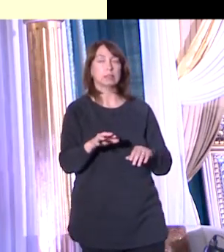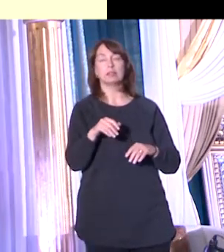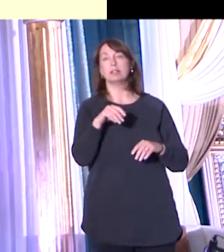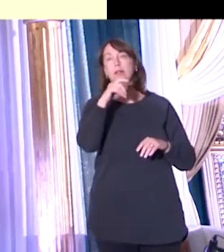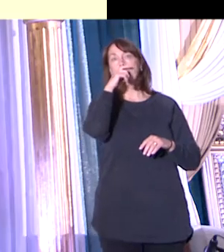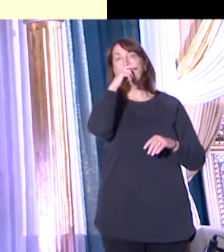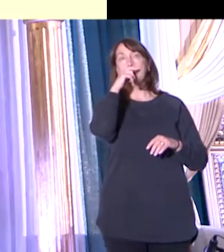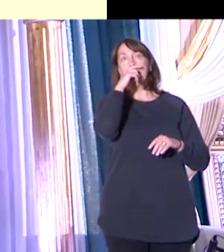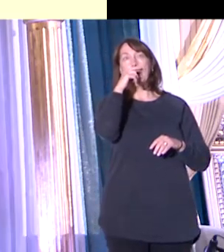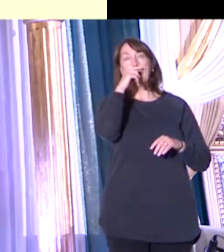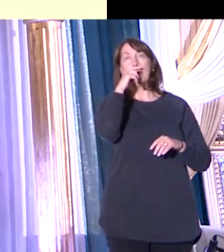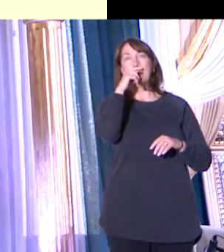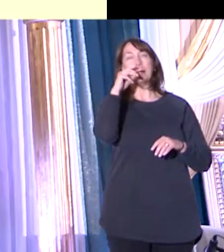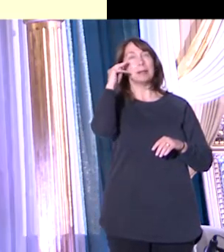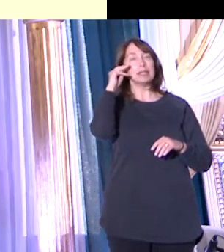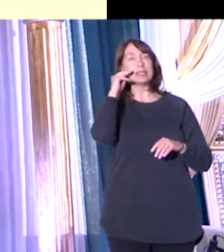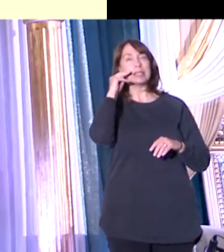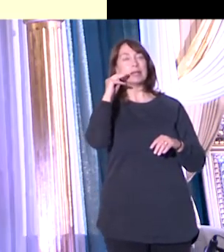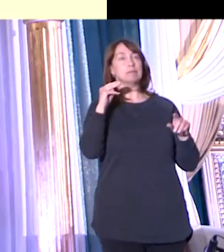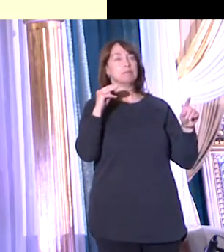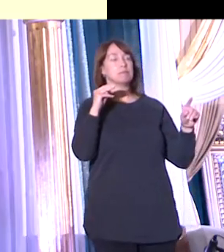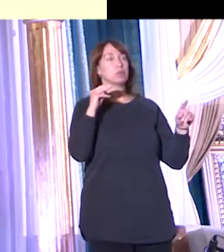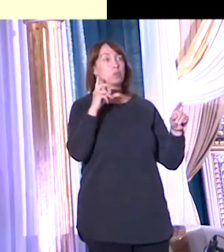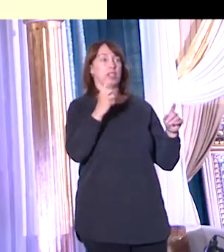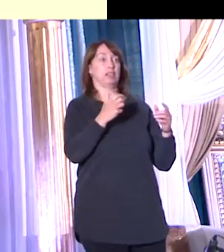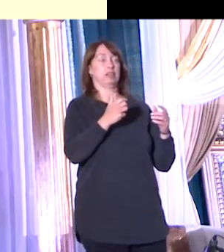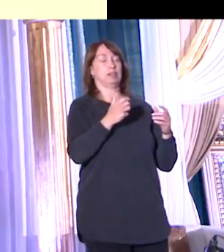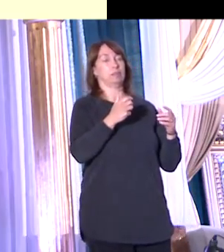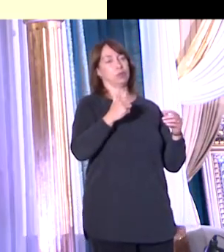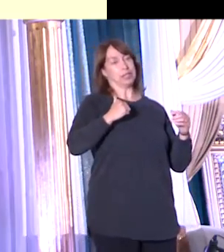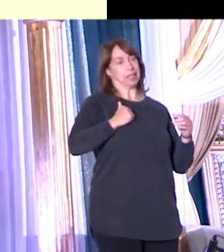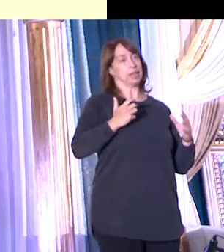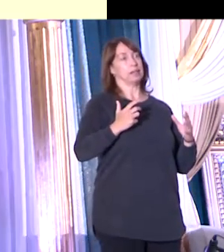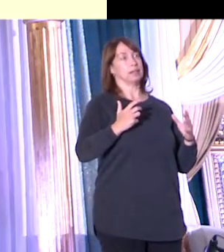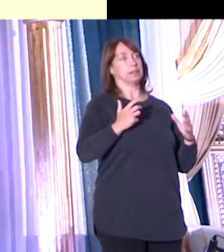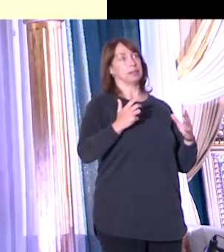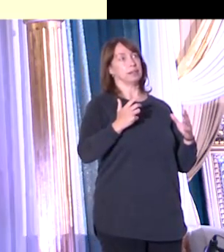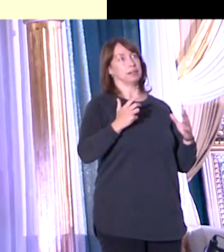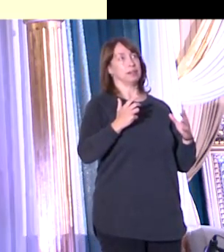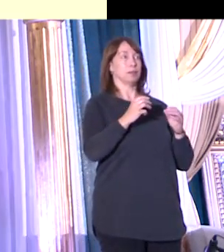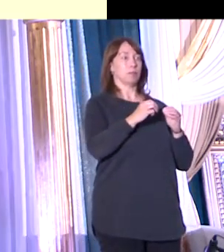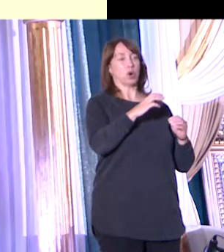the sort of Christian majority and the Christian foundations of this country.